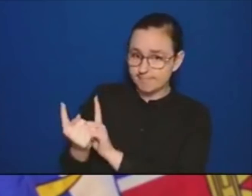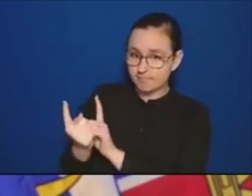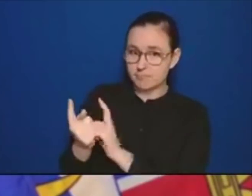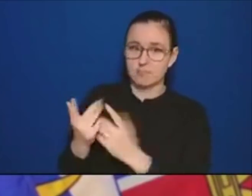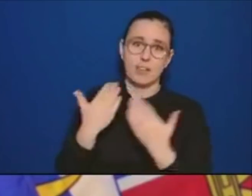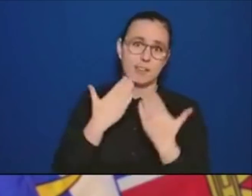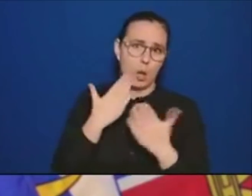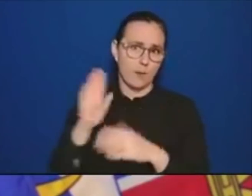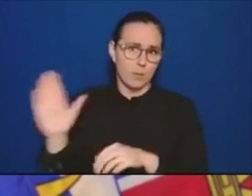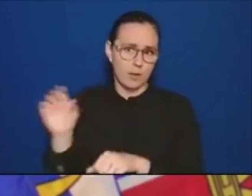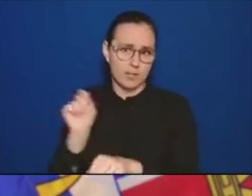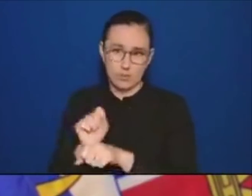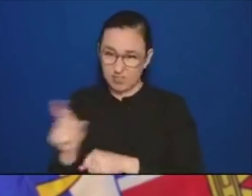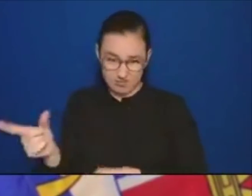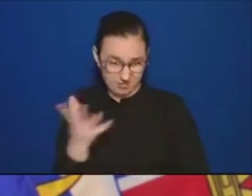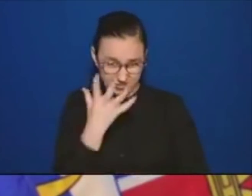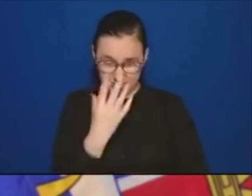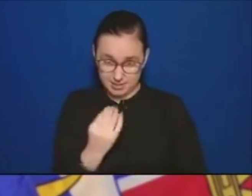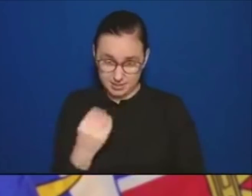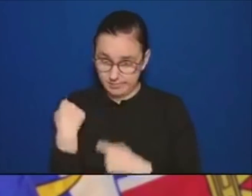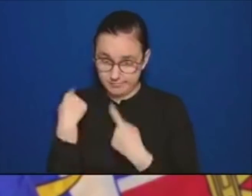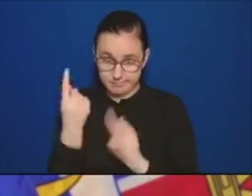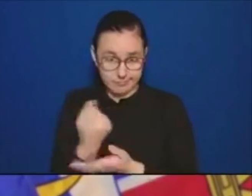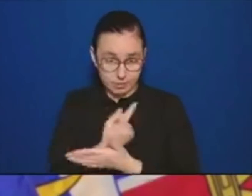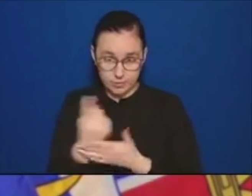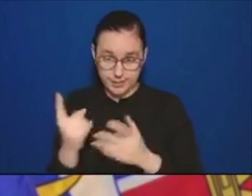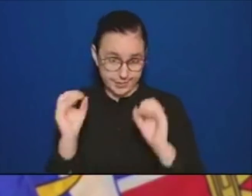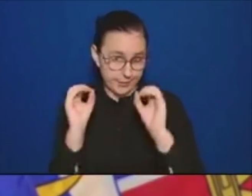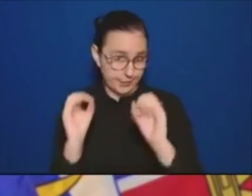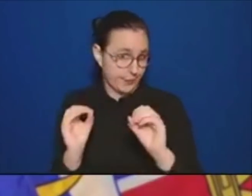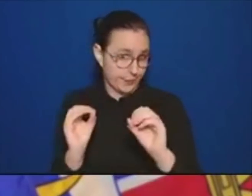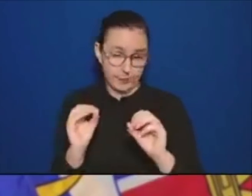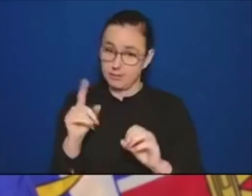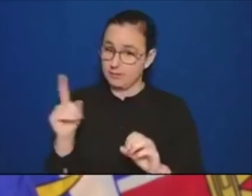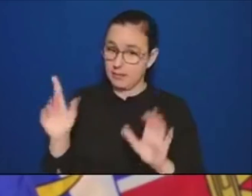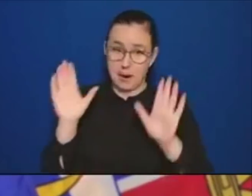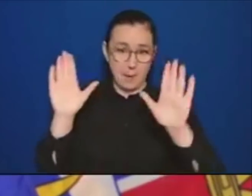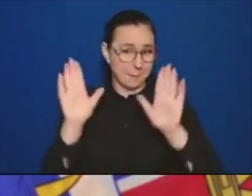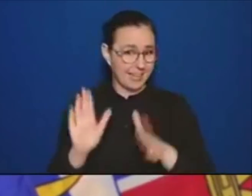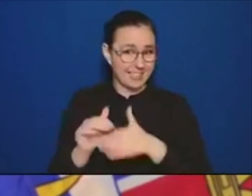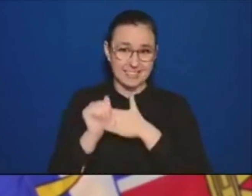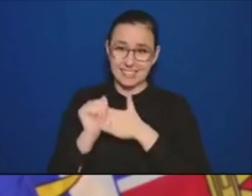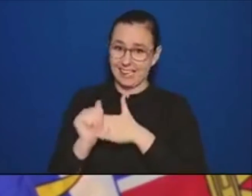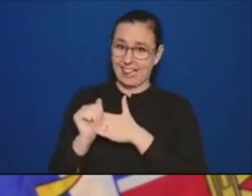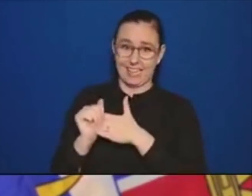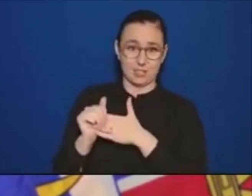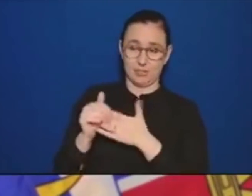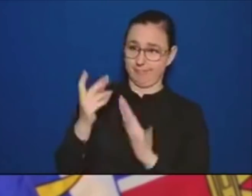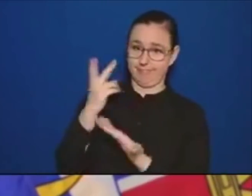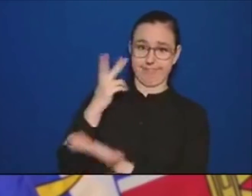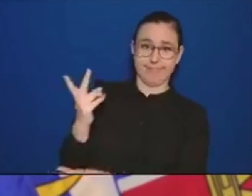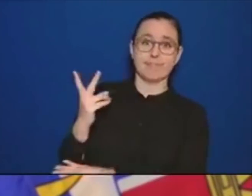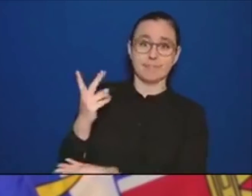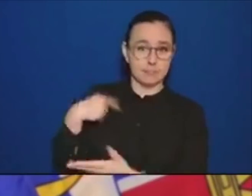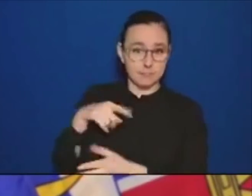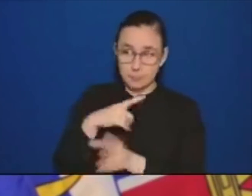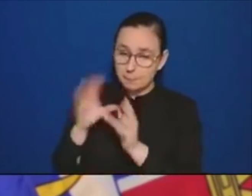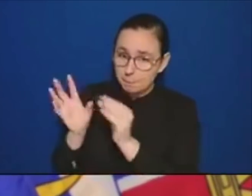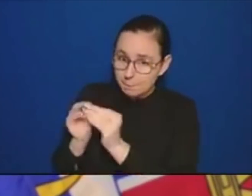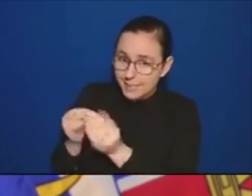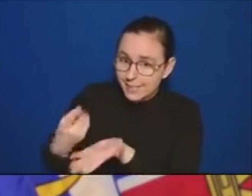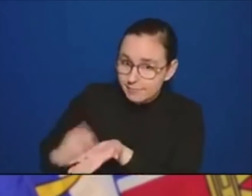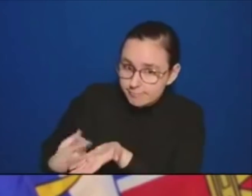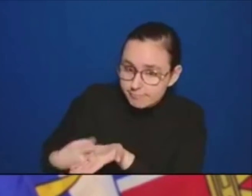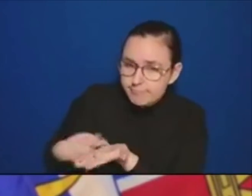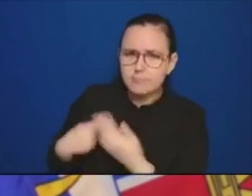sleep. A really amazing community leader. We were able to meet with him. We looked at maps of the